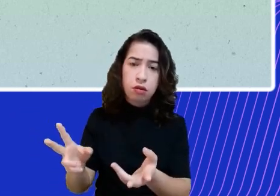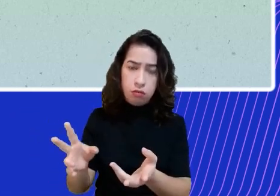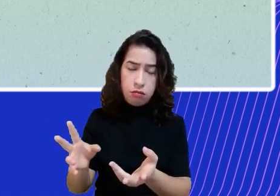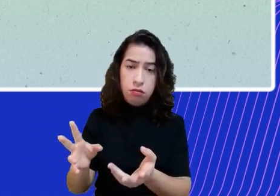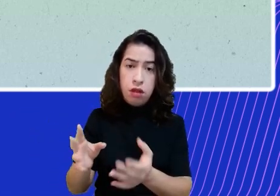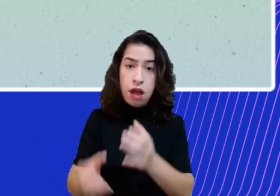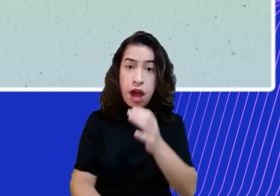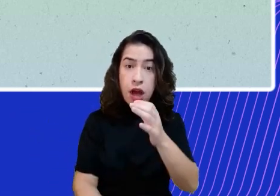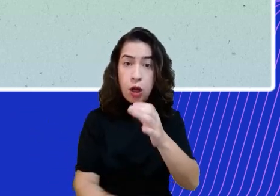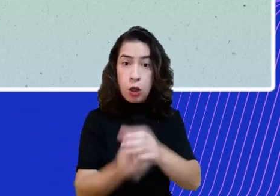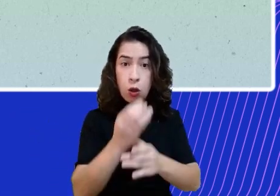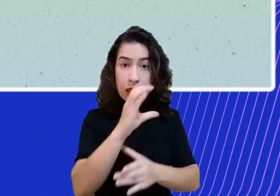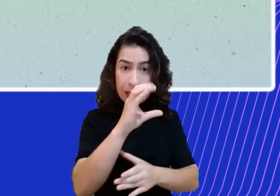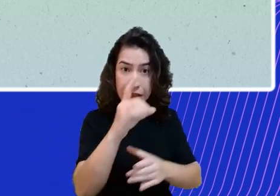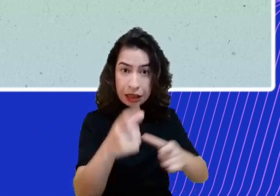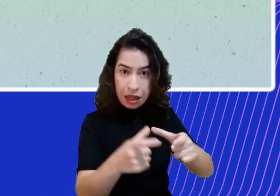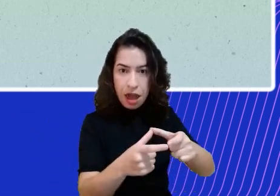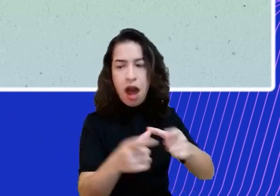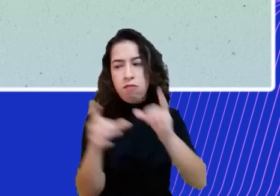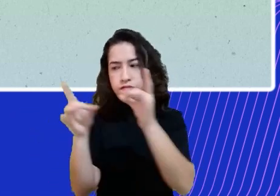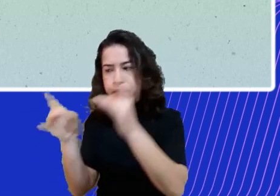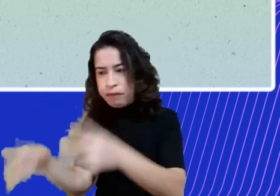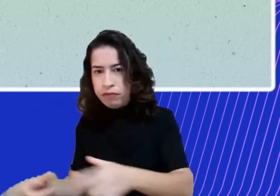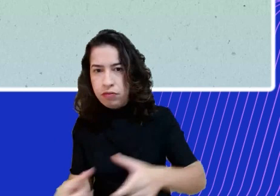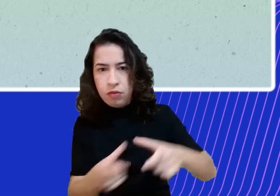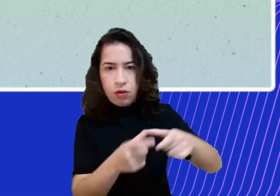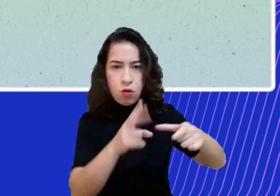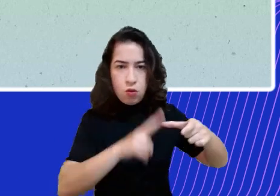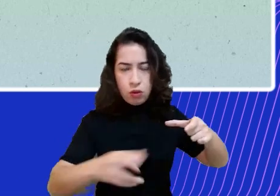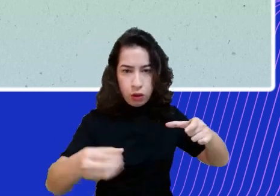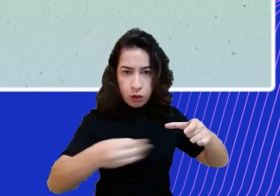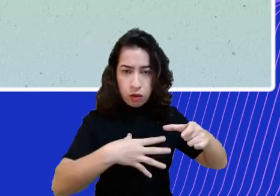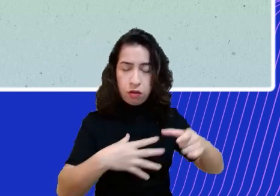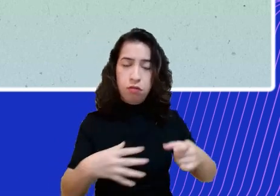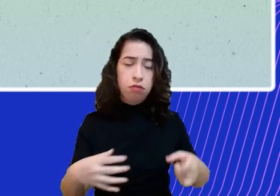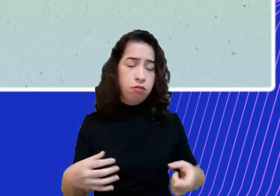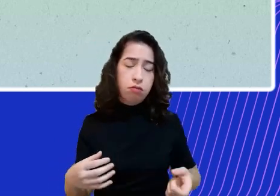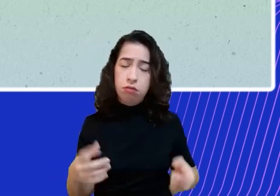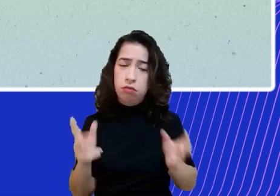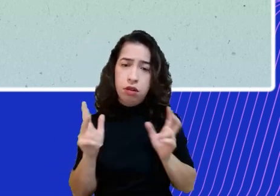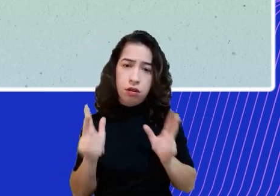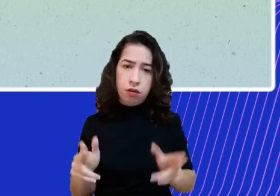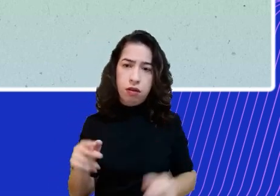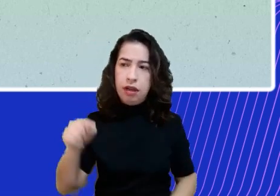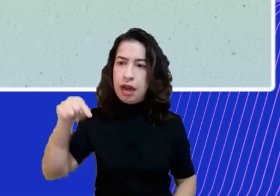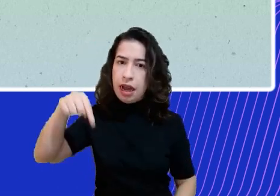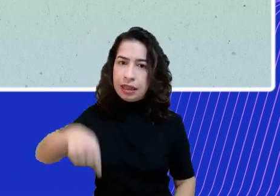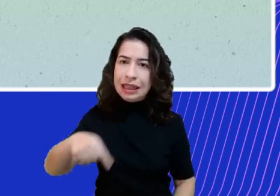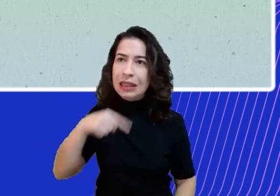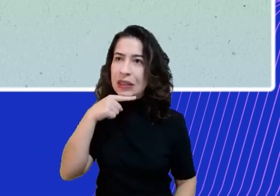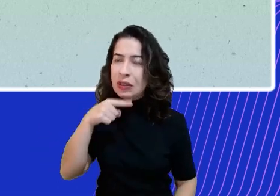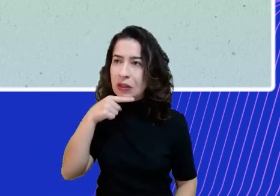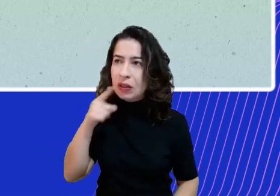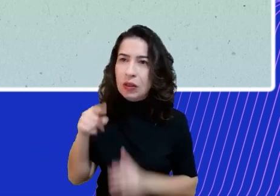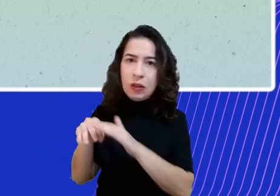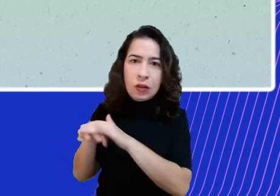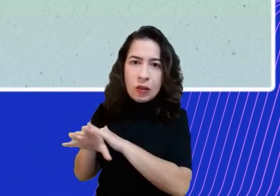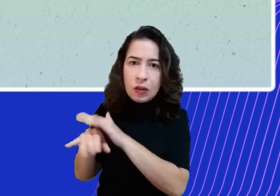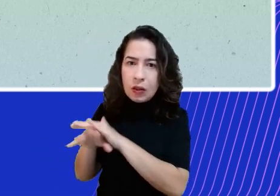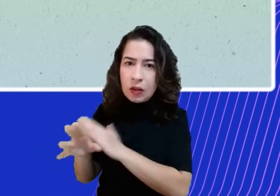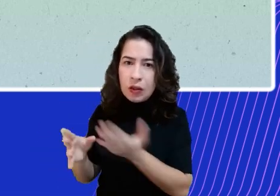you don't have the CD? When we have the CD, we change the way that we listen to music. Oh, but here I cannot storage the